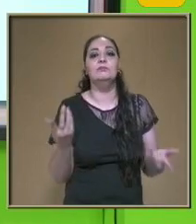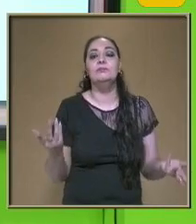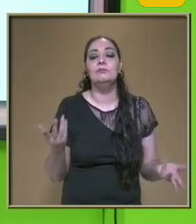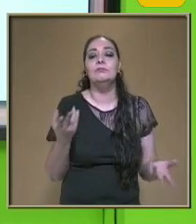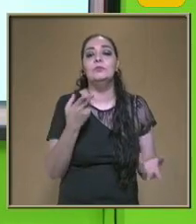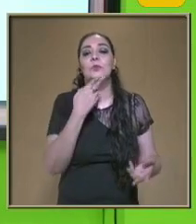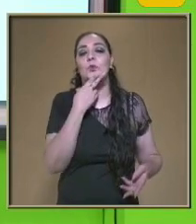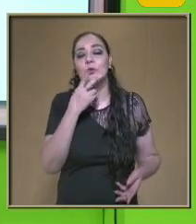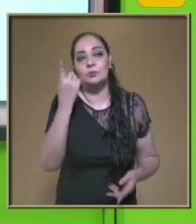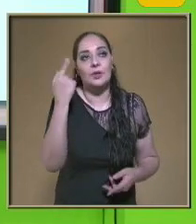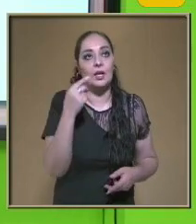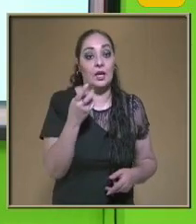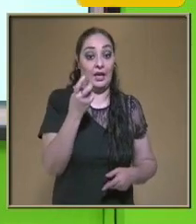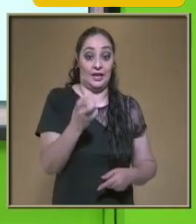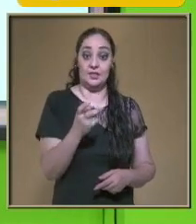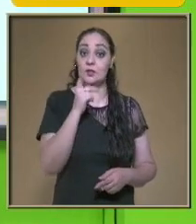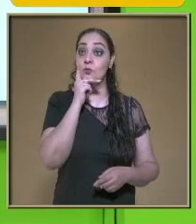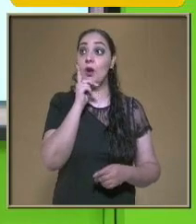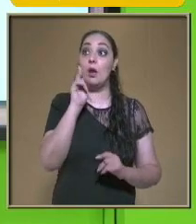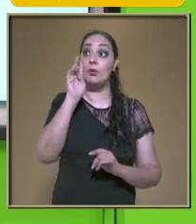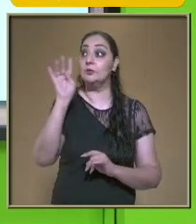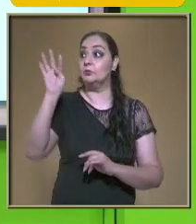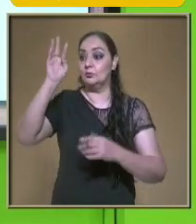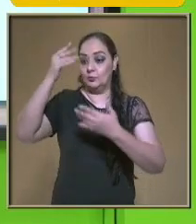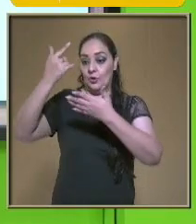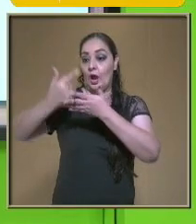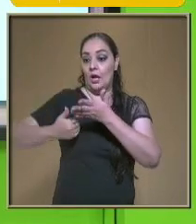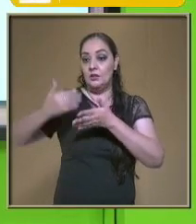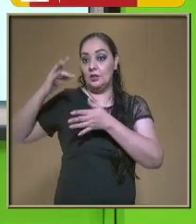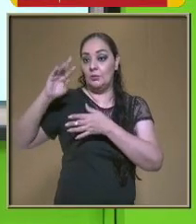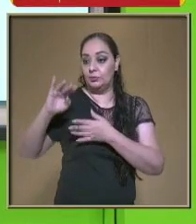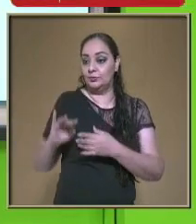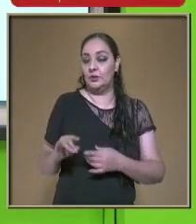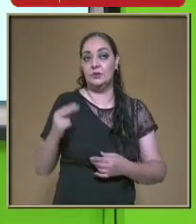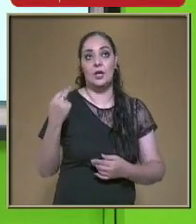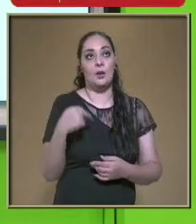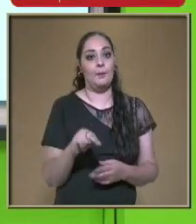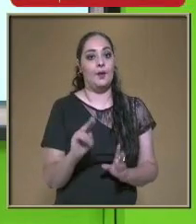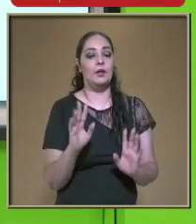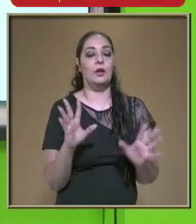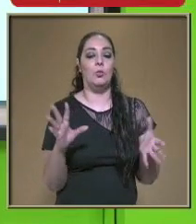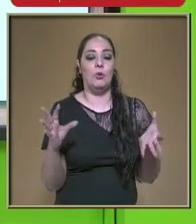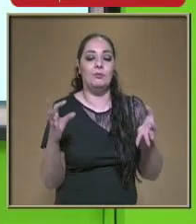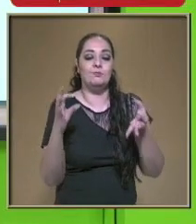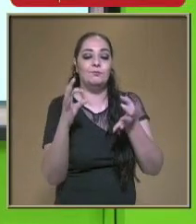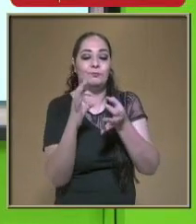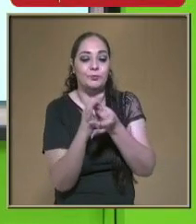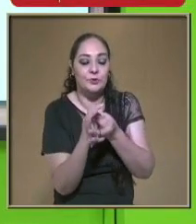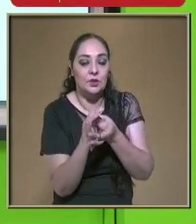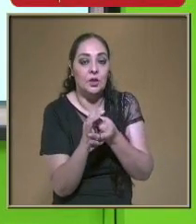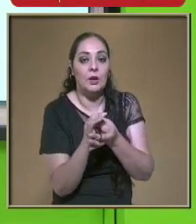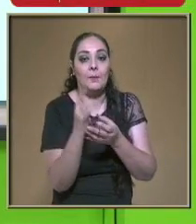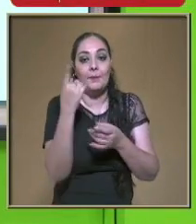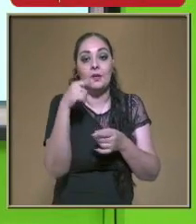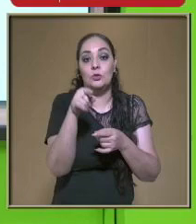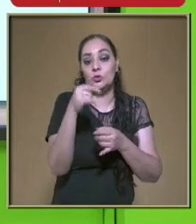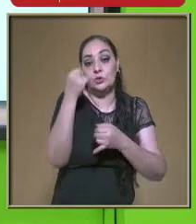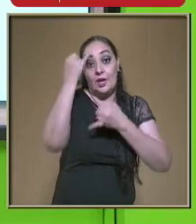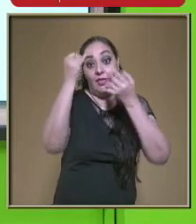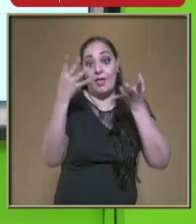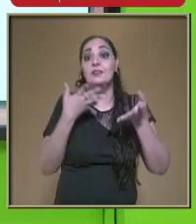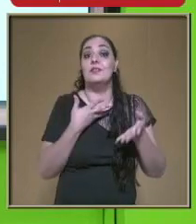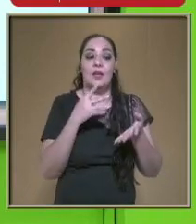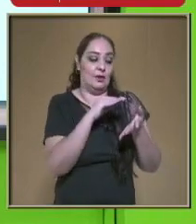is this vocabulary. It's going to be connecting all your ideas to give a